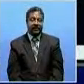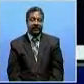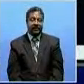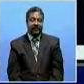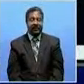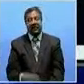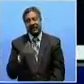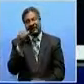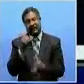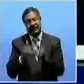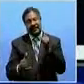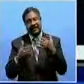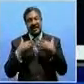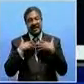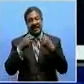That's what we had for you in health news.